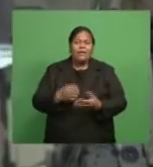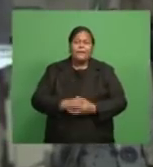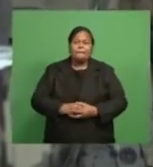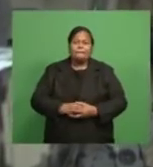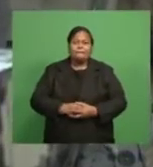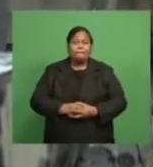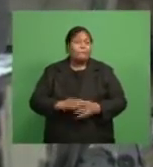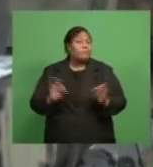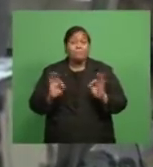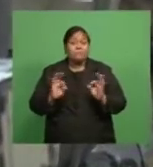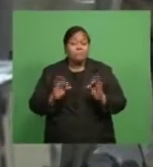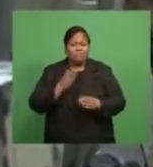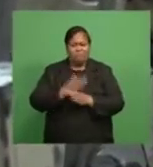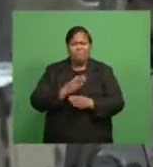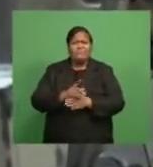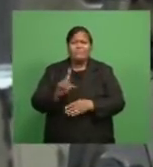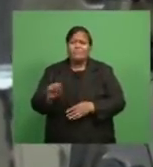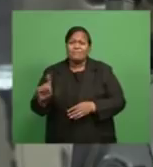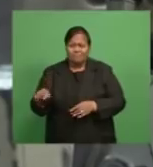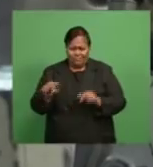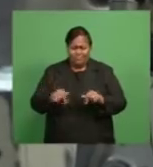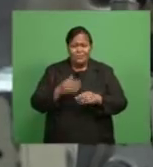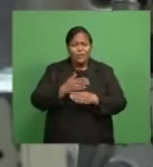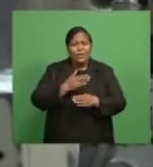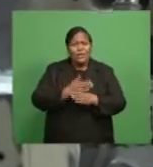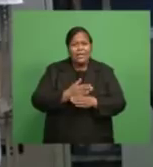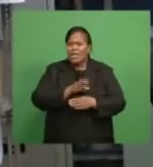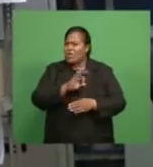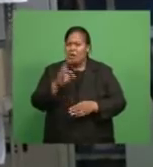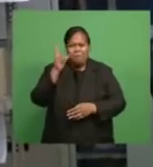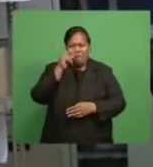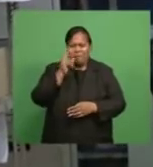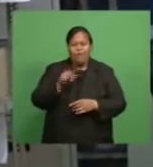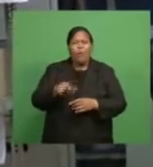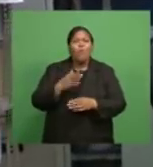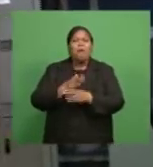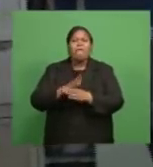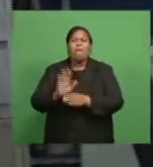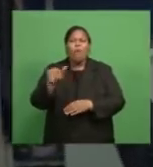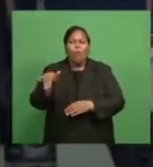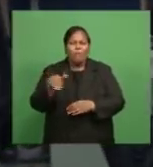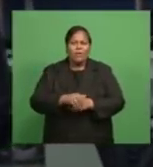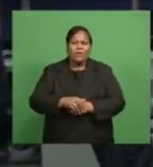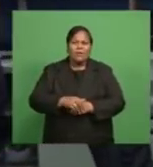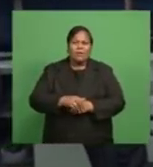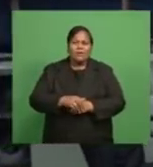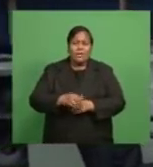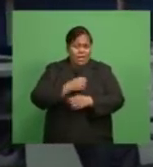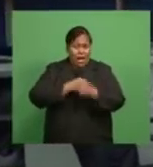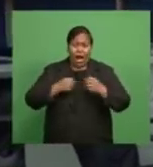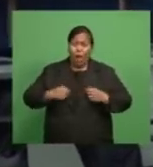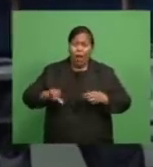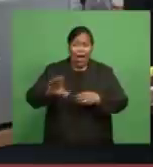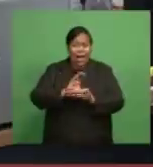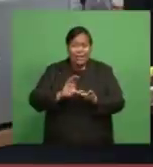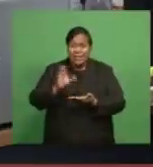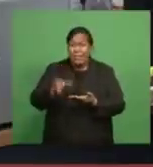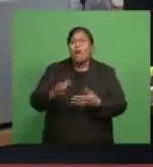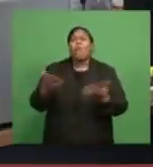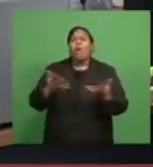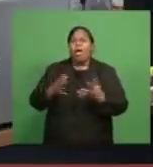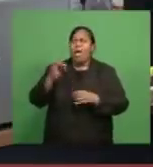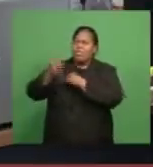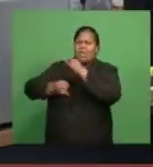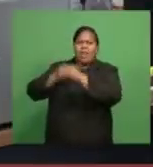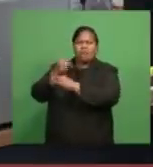have much work to do and it is impossible for them to work from home. Because all our customers are overseas based and they're